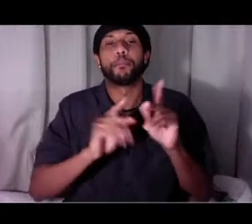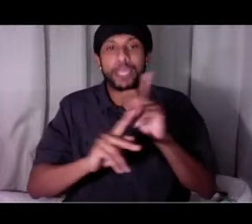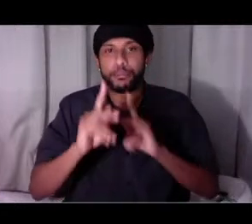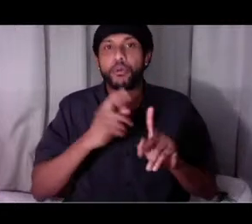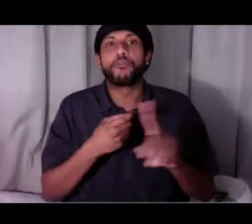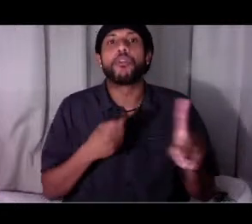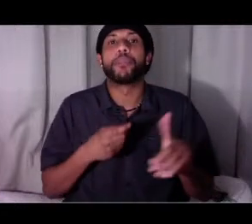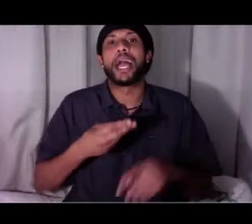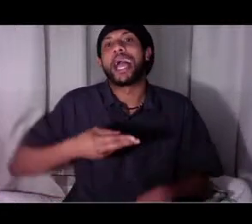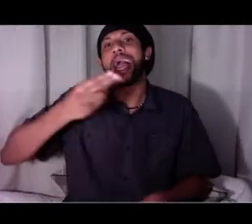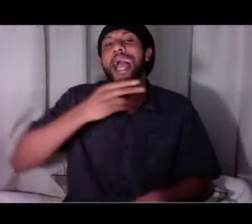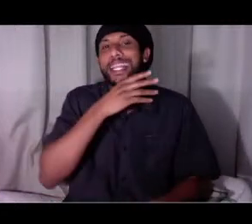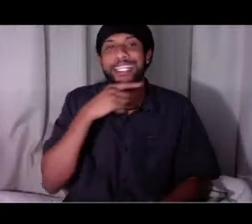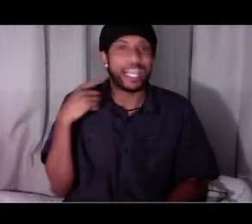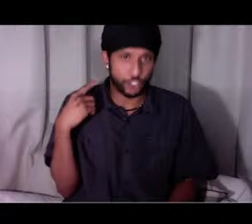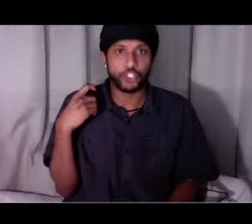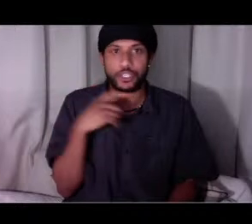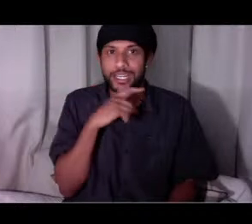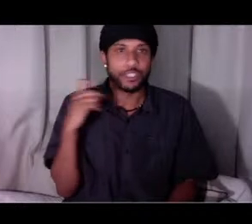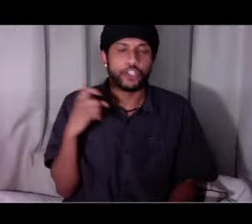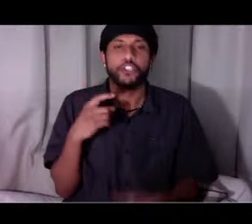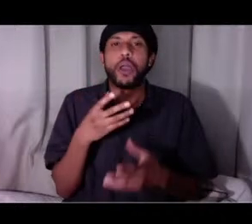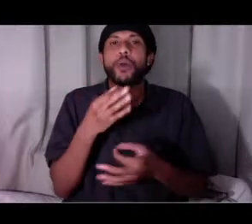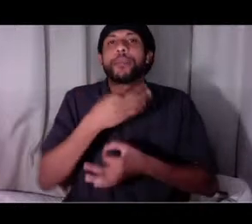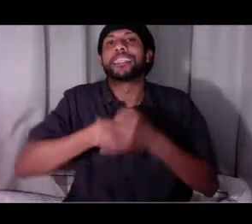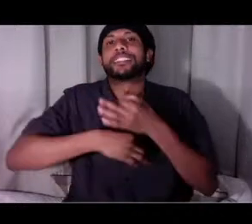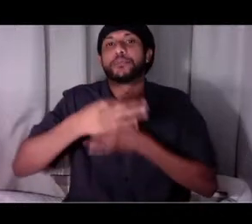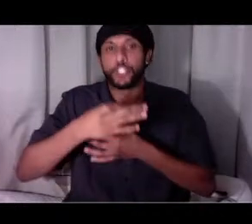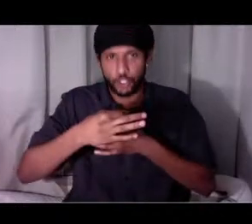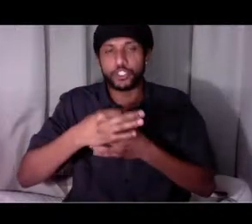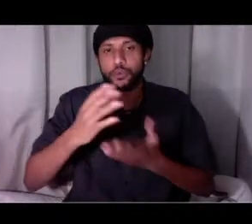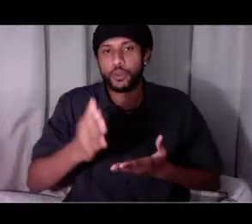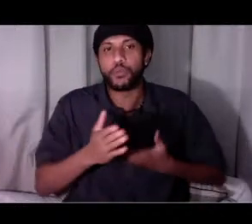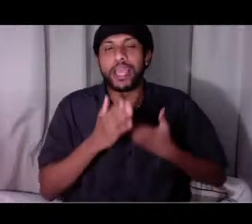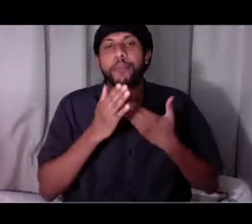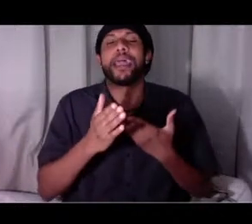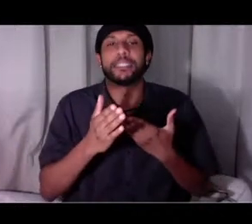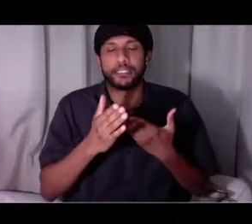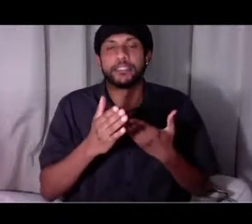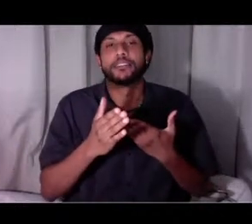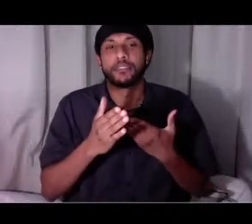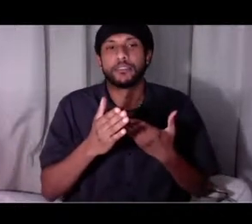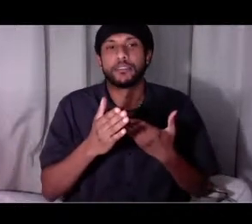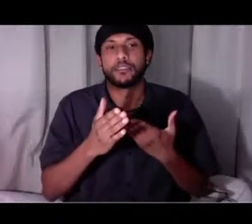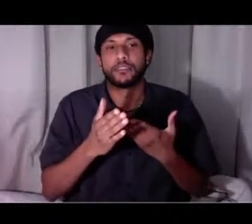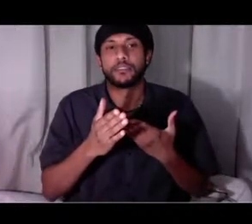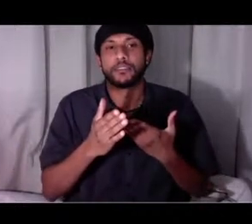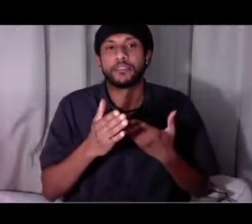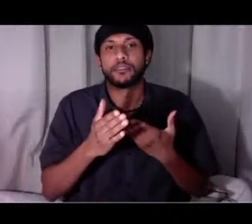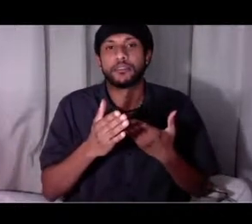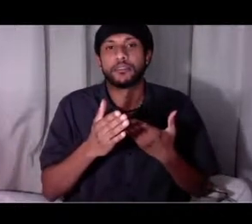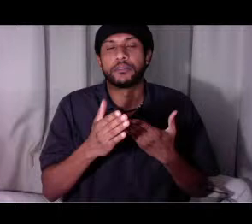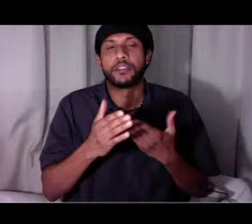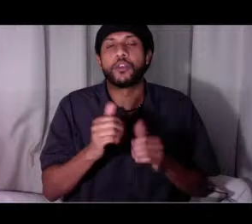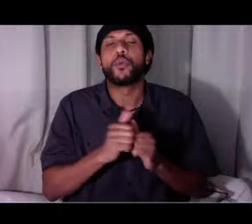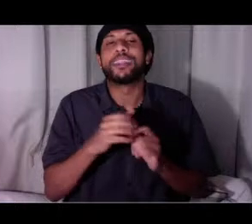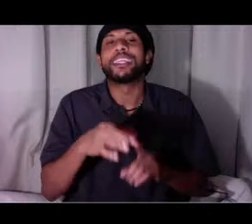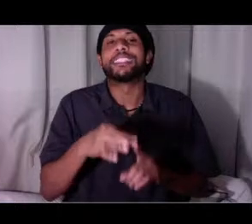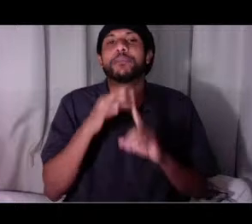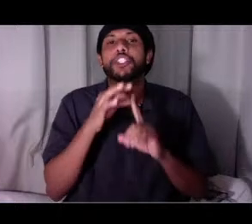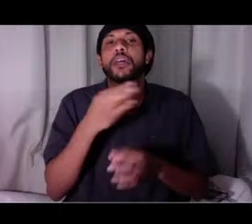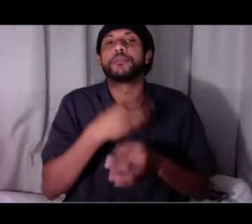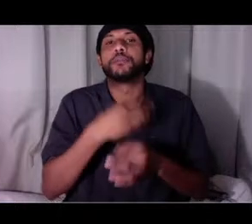communities and so I would like to make a substitution that we recommend nomination of the incumbents with the exception of